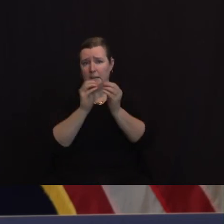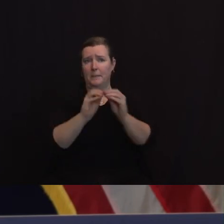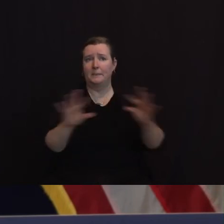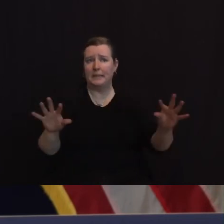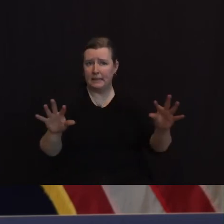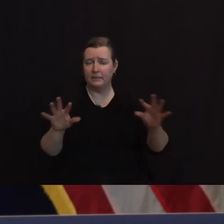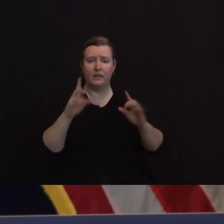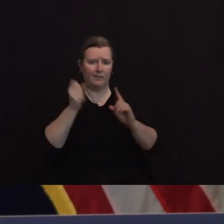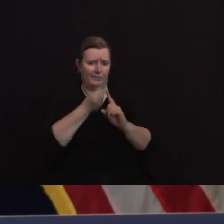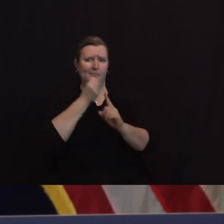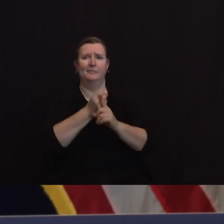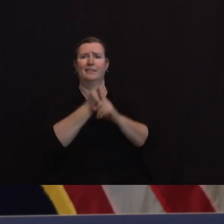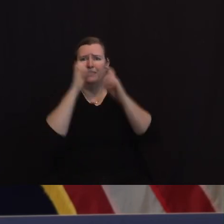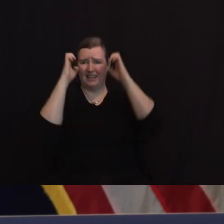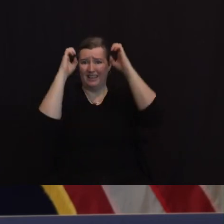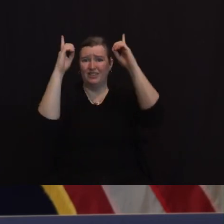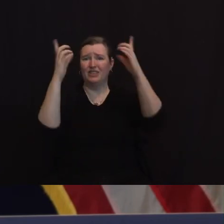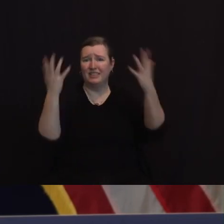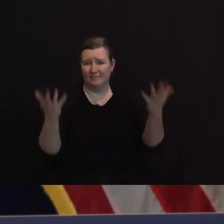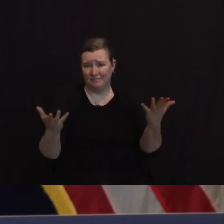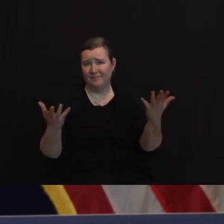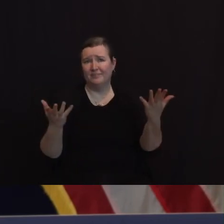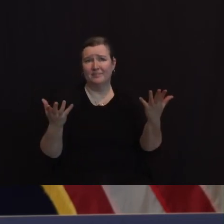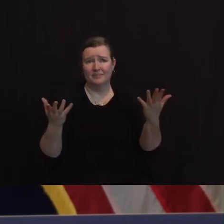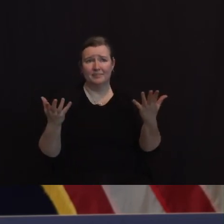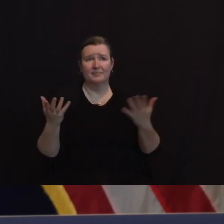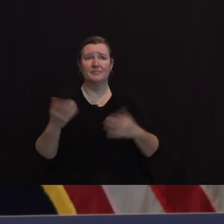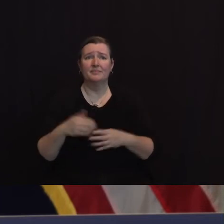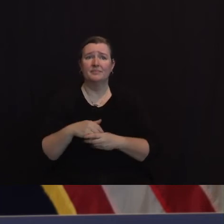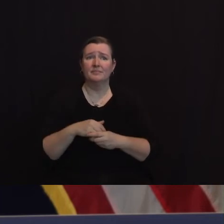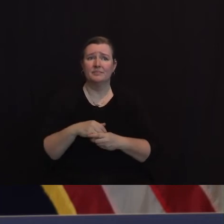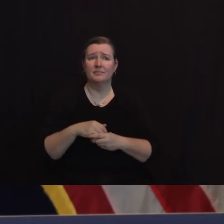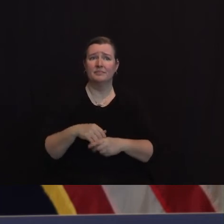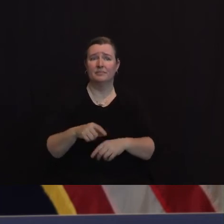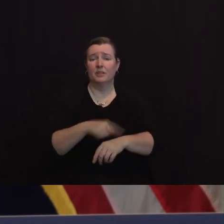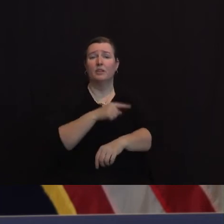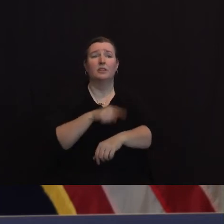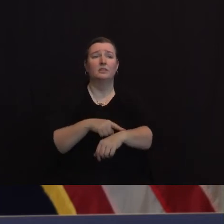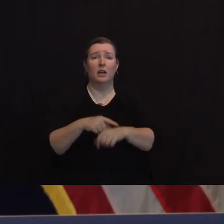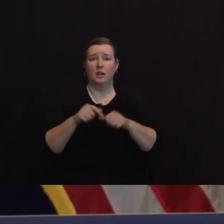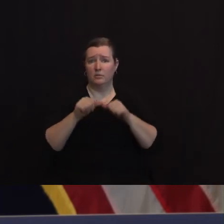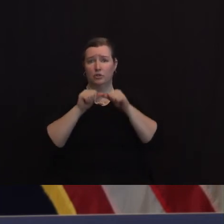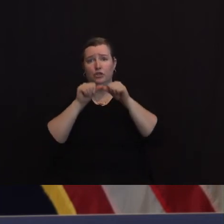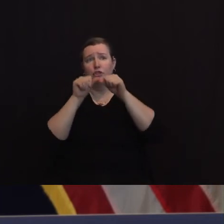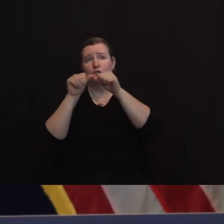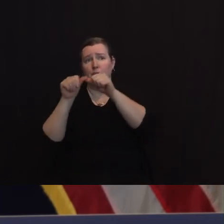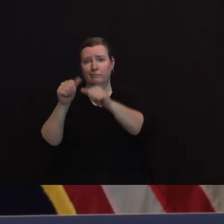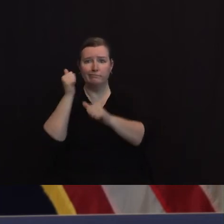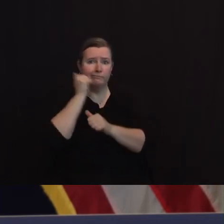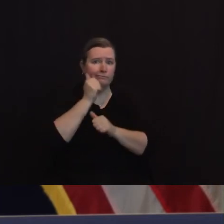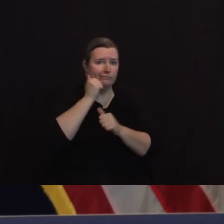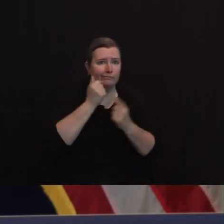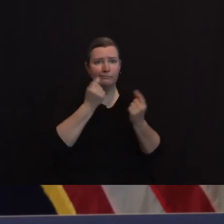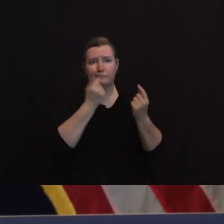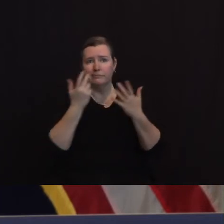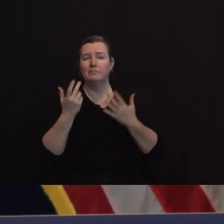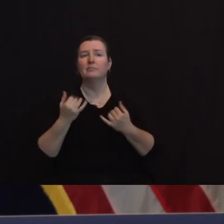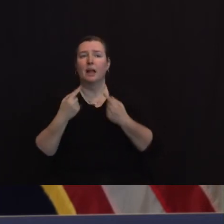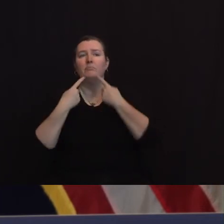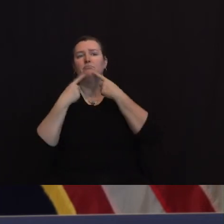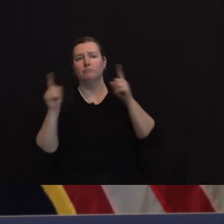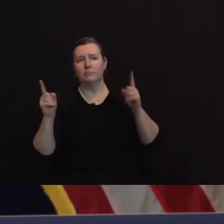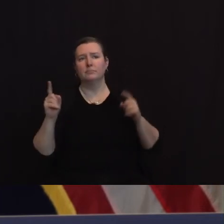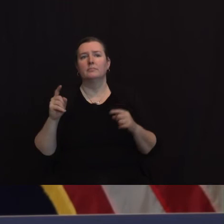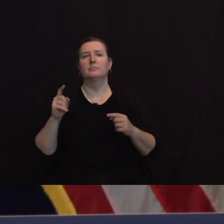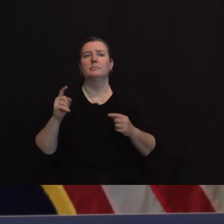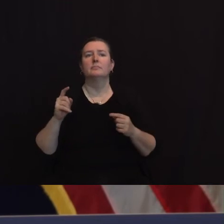to come as we recover and build long-term resiliency. That's why I am announcing today that we are dedicating almost $30 million in